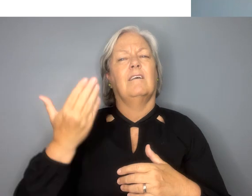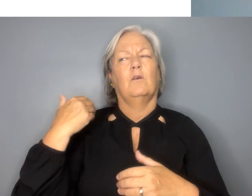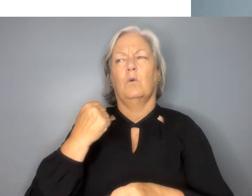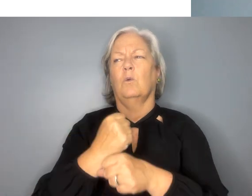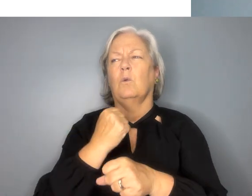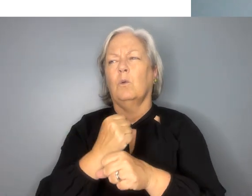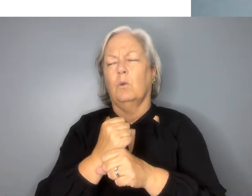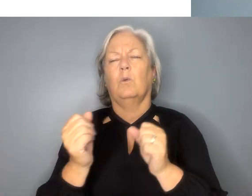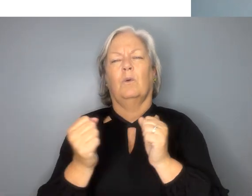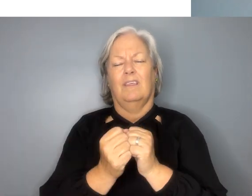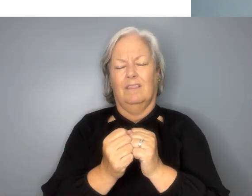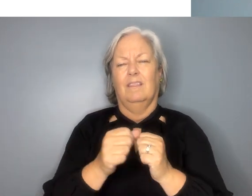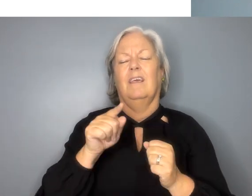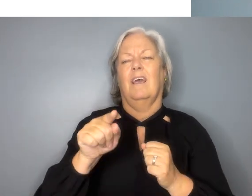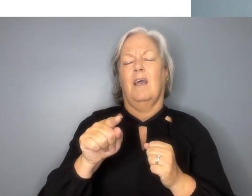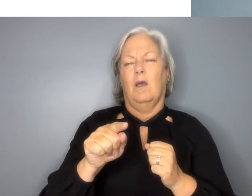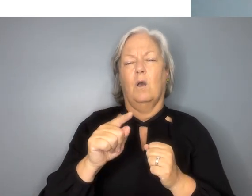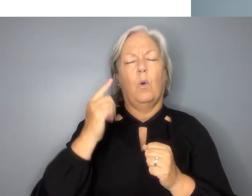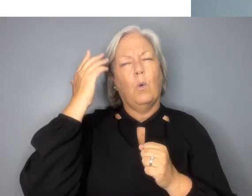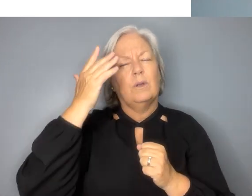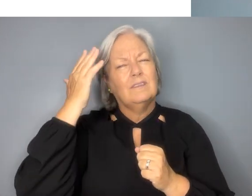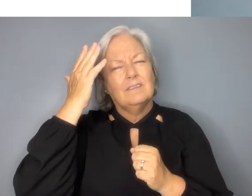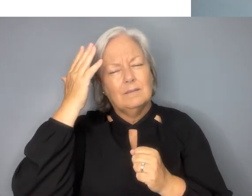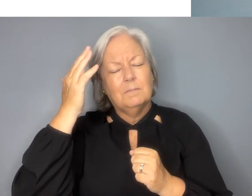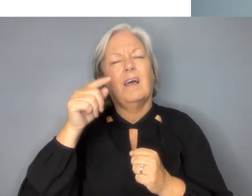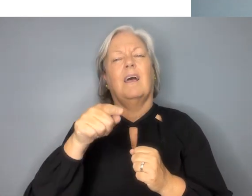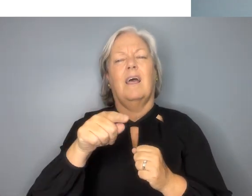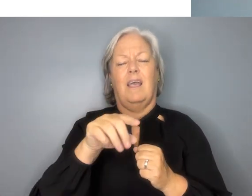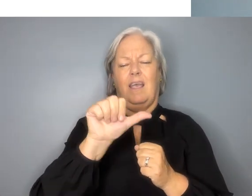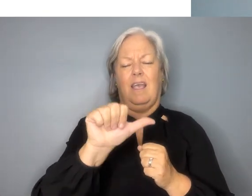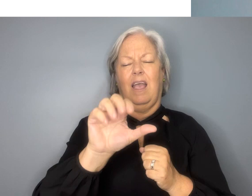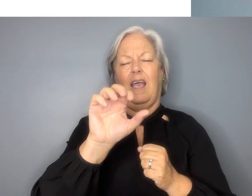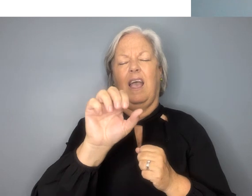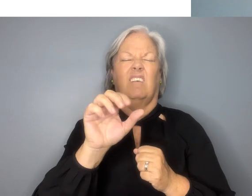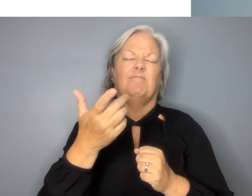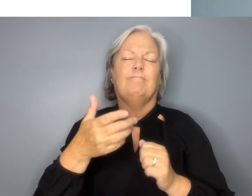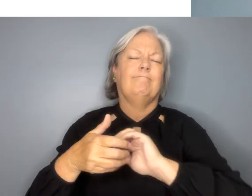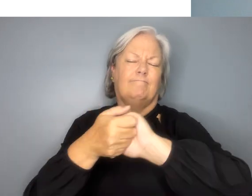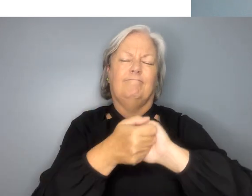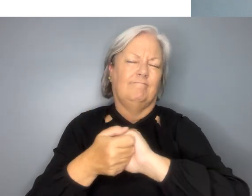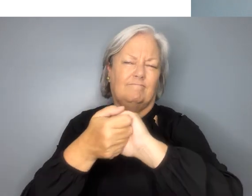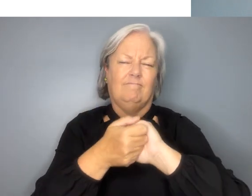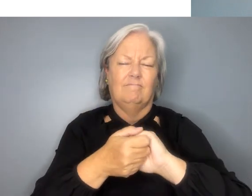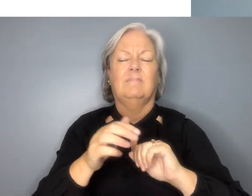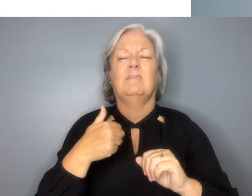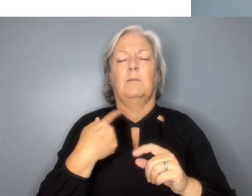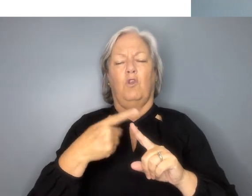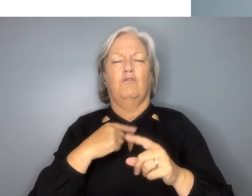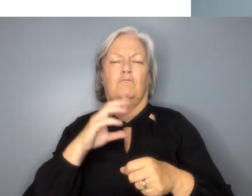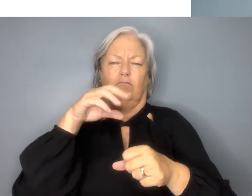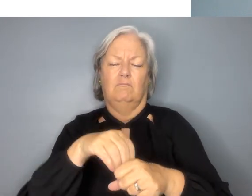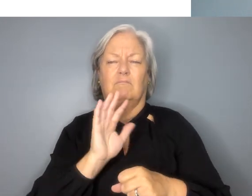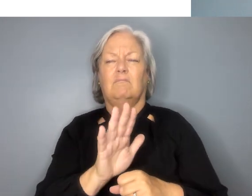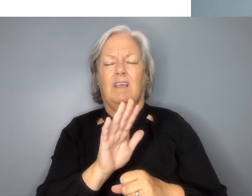did work with Aspect, Autism Spectrum Australia, on their Rainbow Advisory or the LGBTIQA plus advisory for about